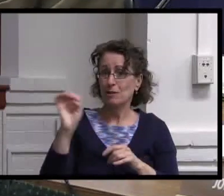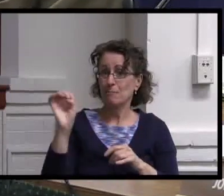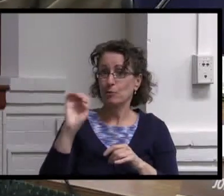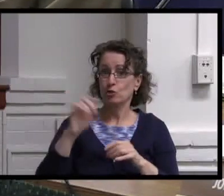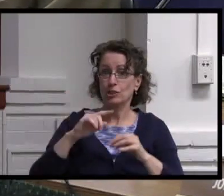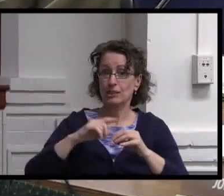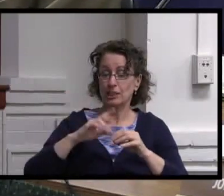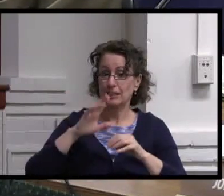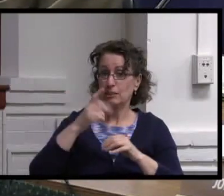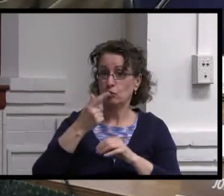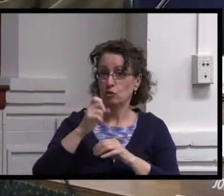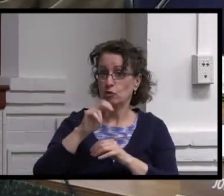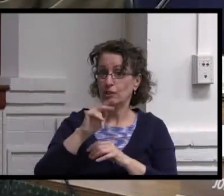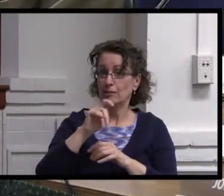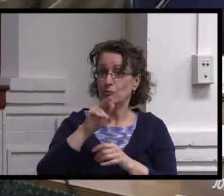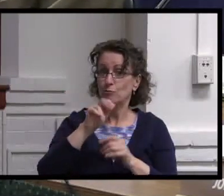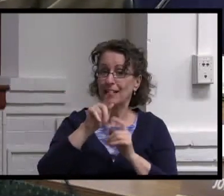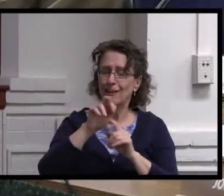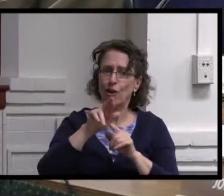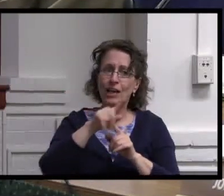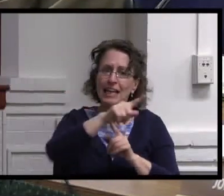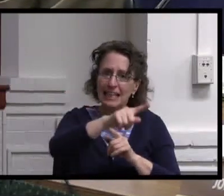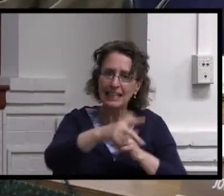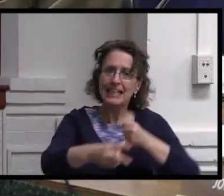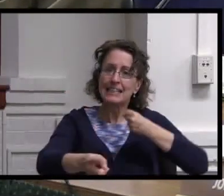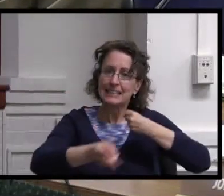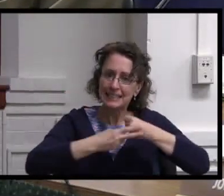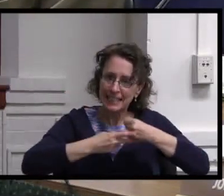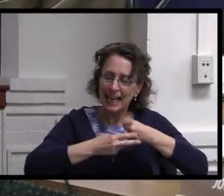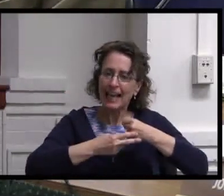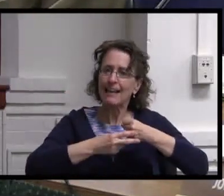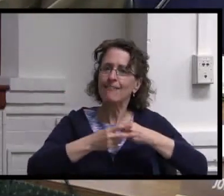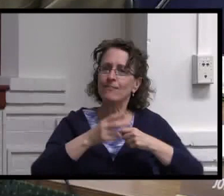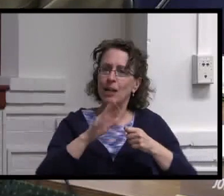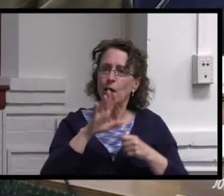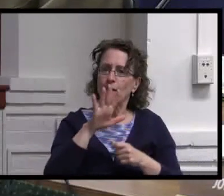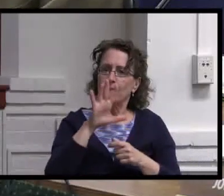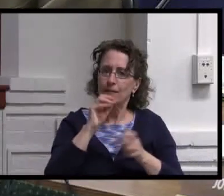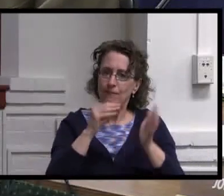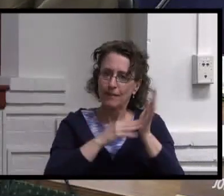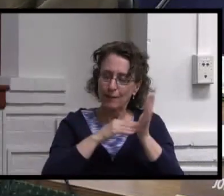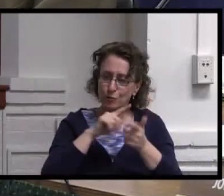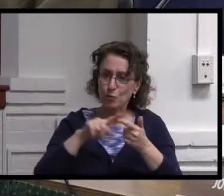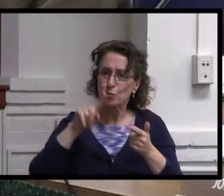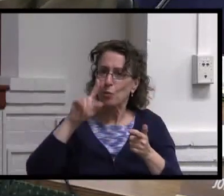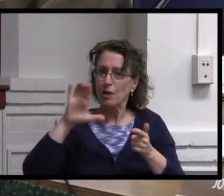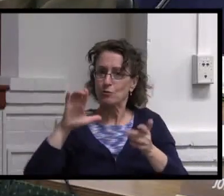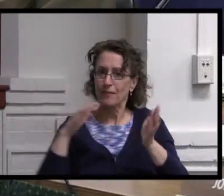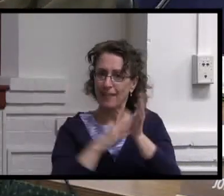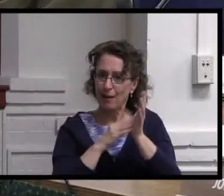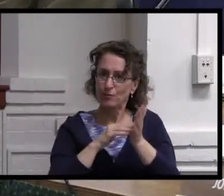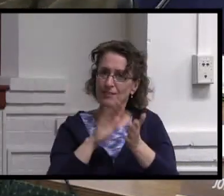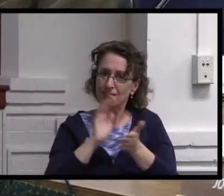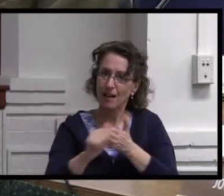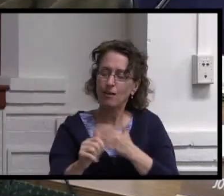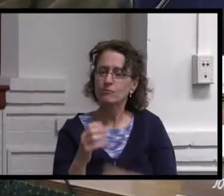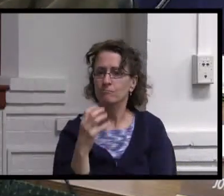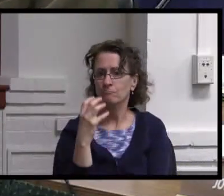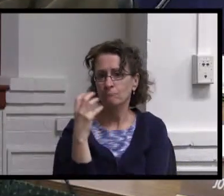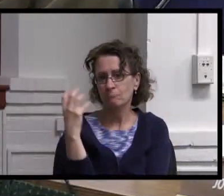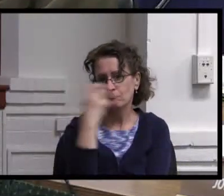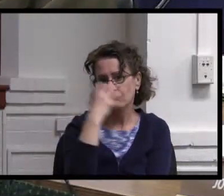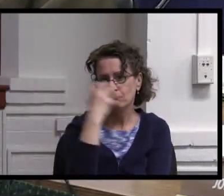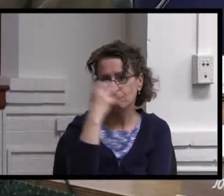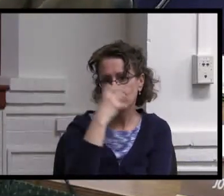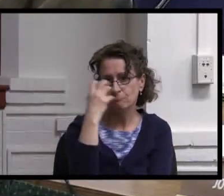$50,000 and $100,000. I know he's added a tremendous amount of value in smaller increments at all three of the facilities. Well,